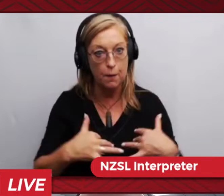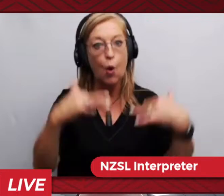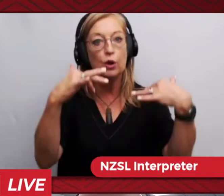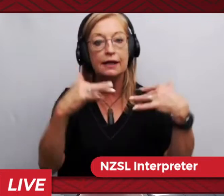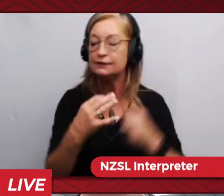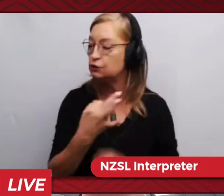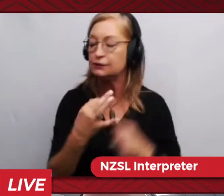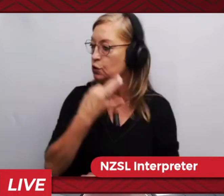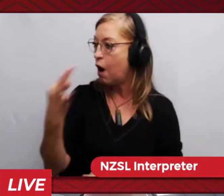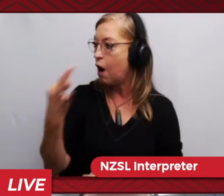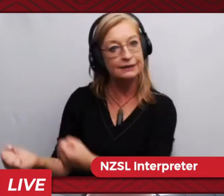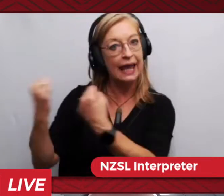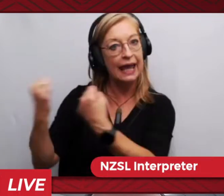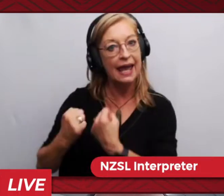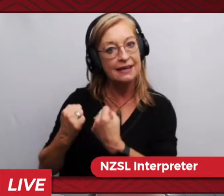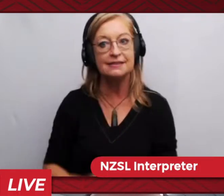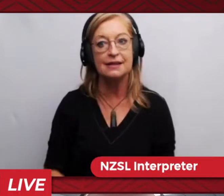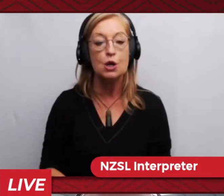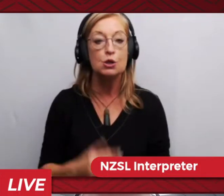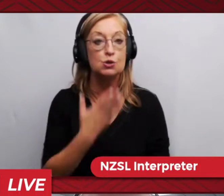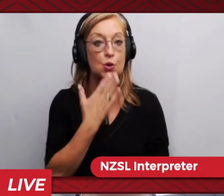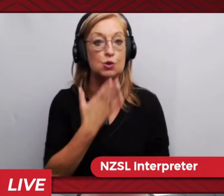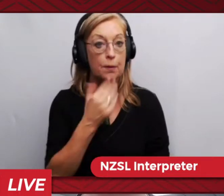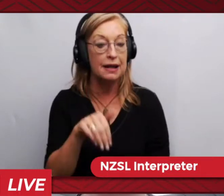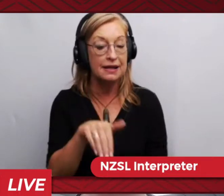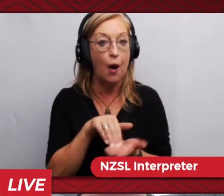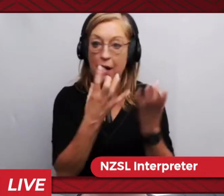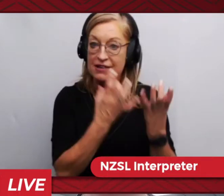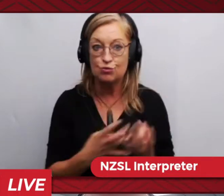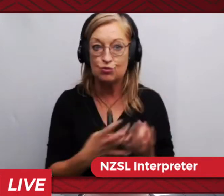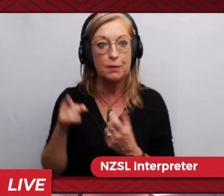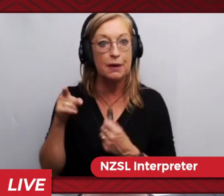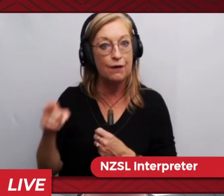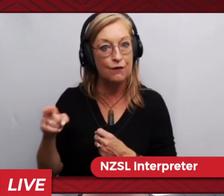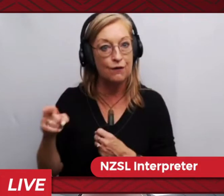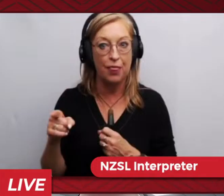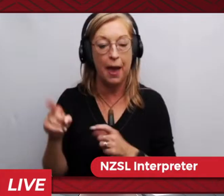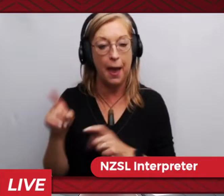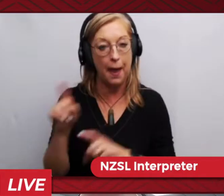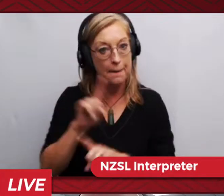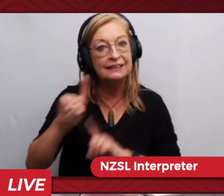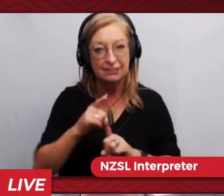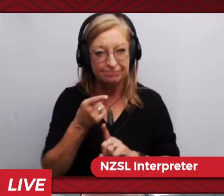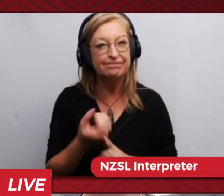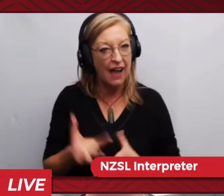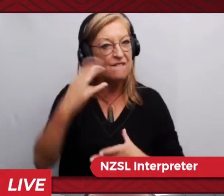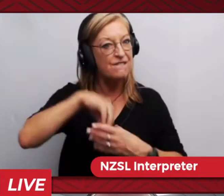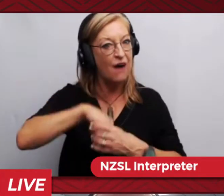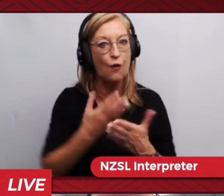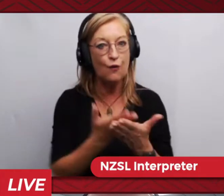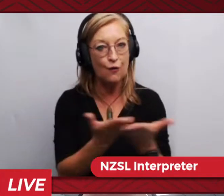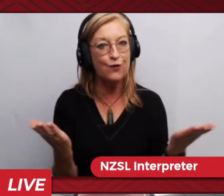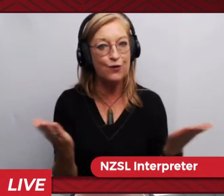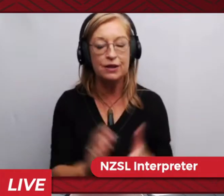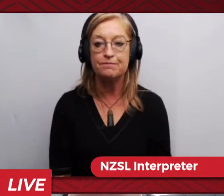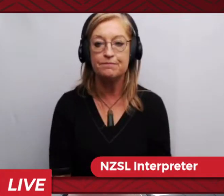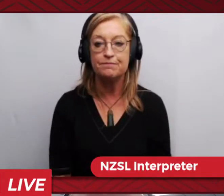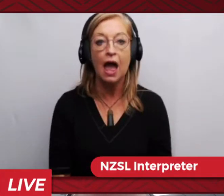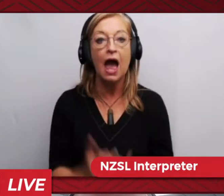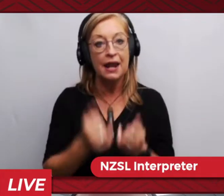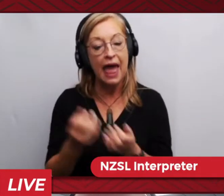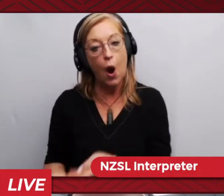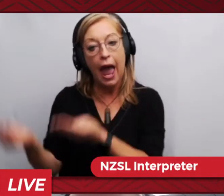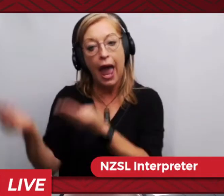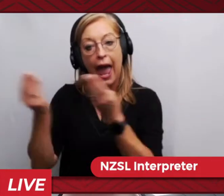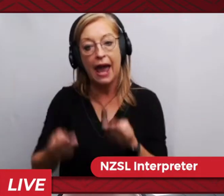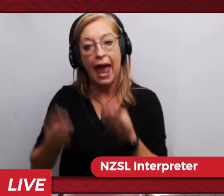So please help us prepare for that and get involved. And I will hand it over to Alan and then Steph for any